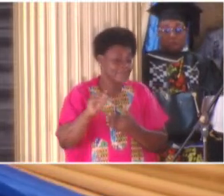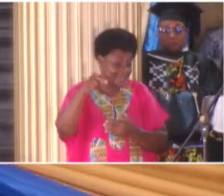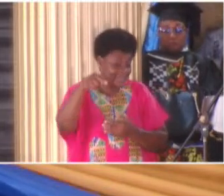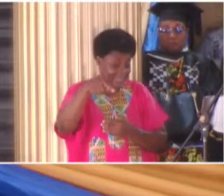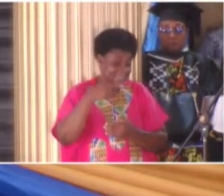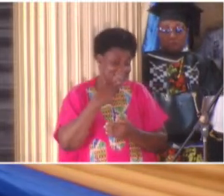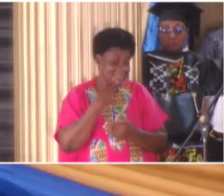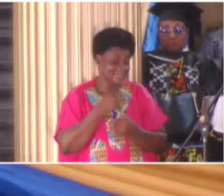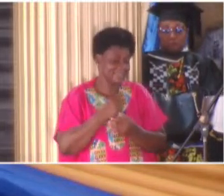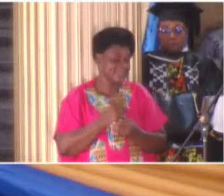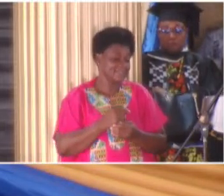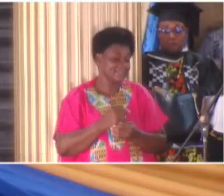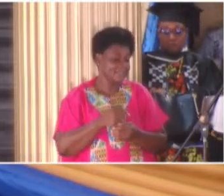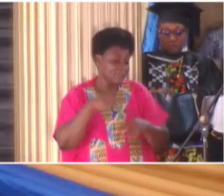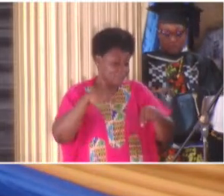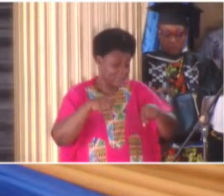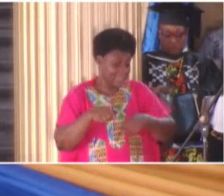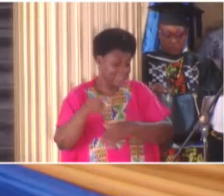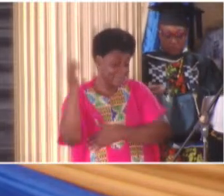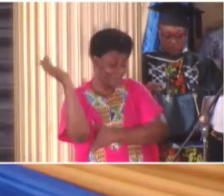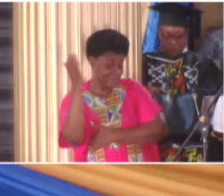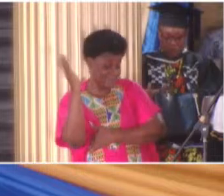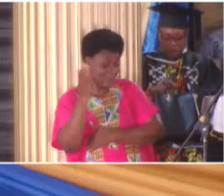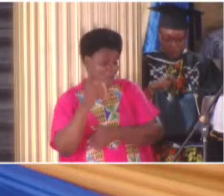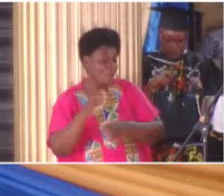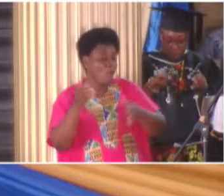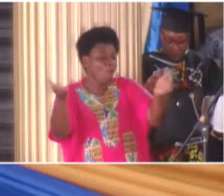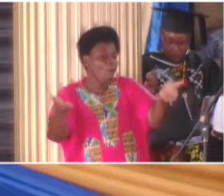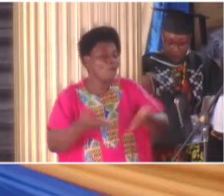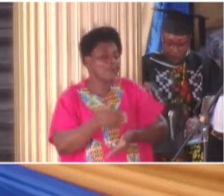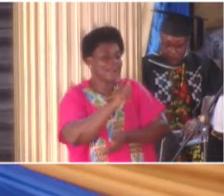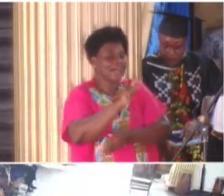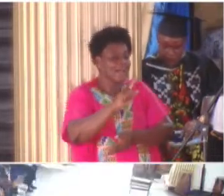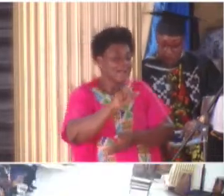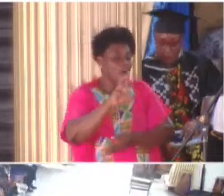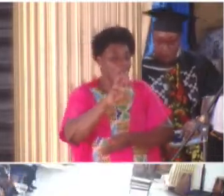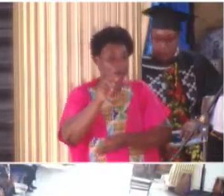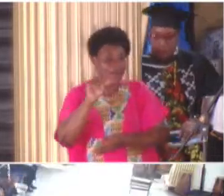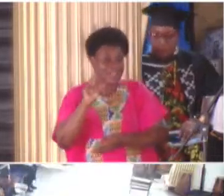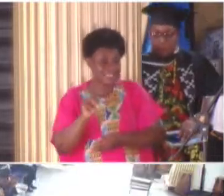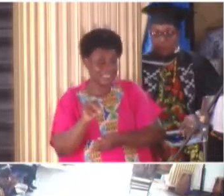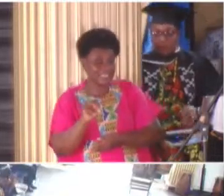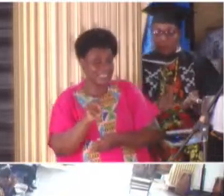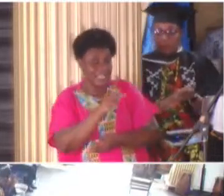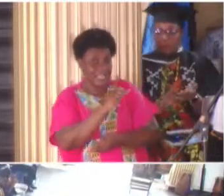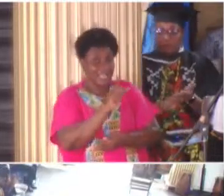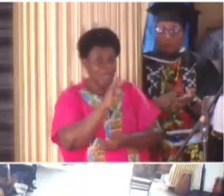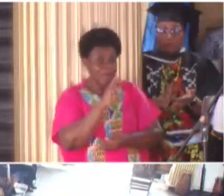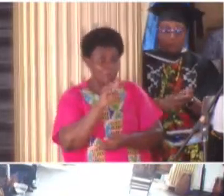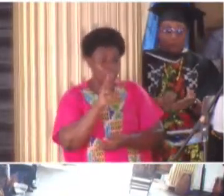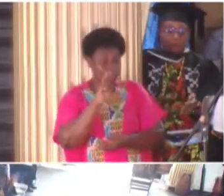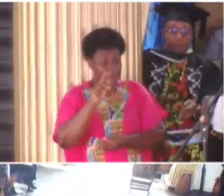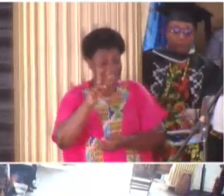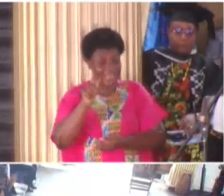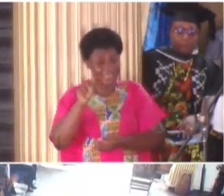address on behalf of his cohort, let's welcome Al Wasiu Abubakari.